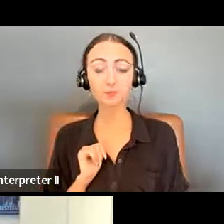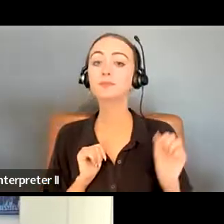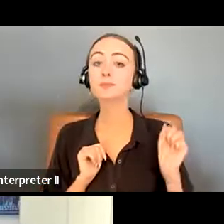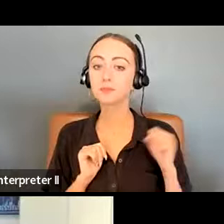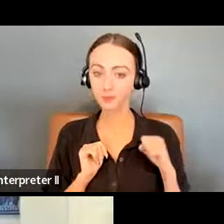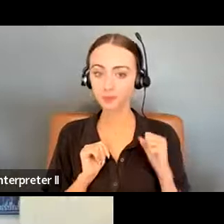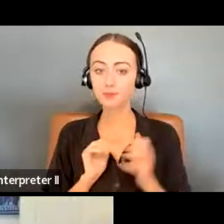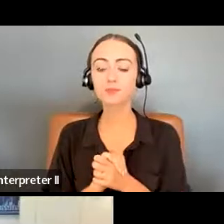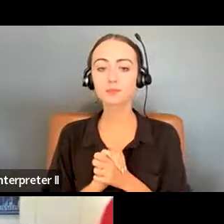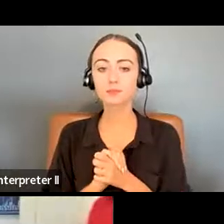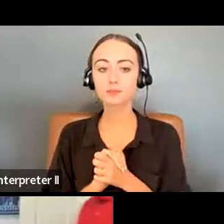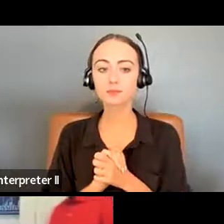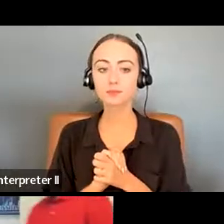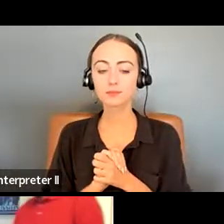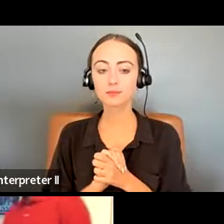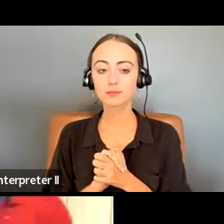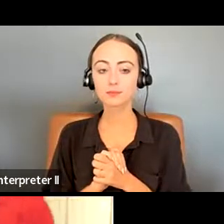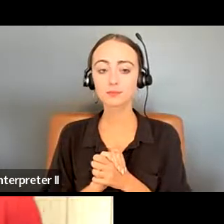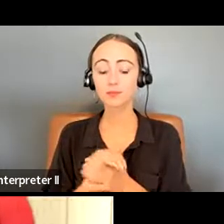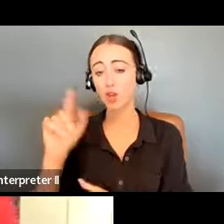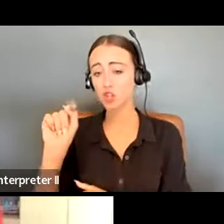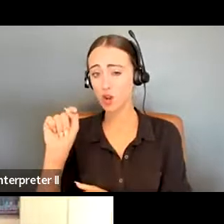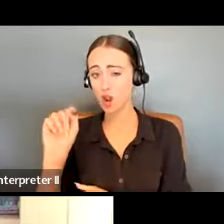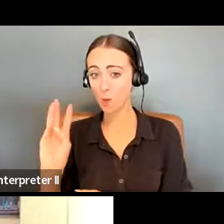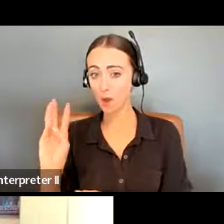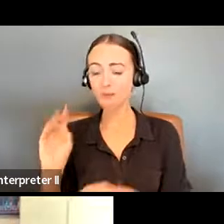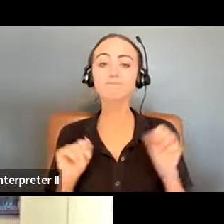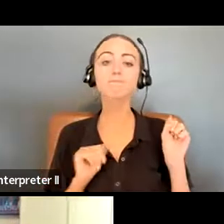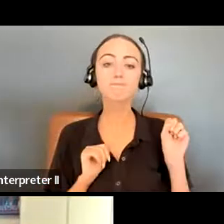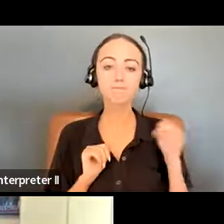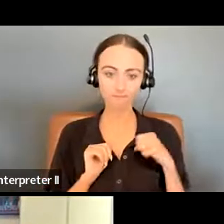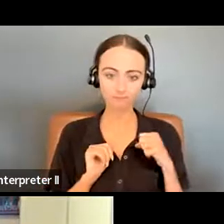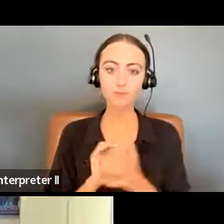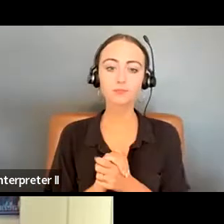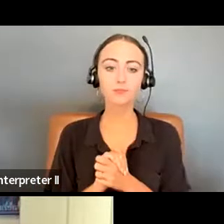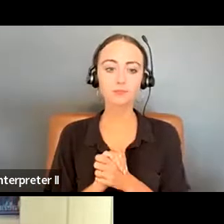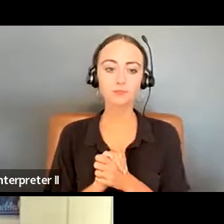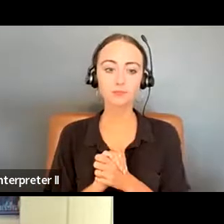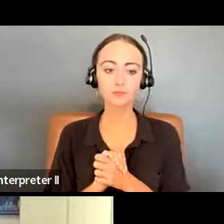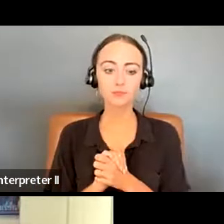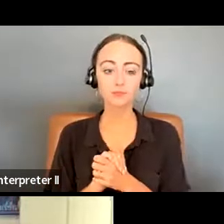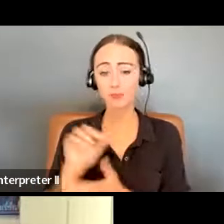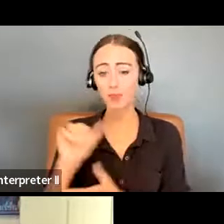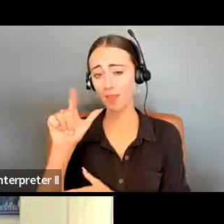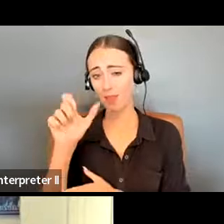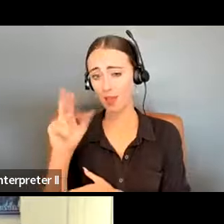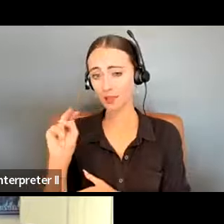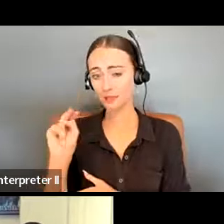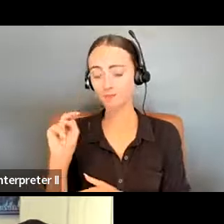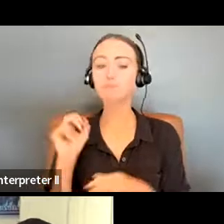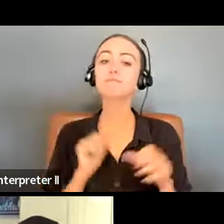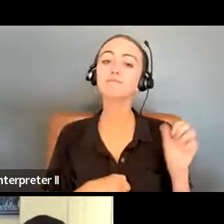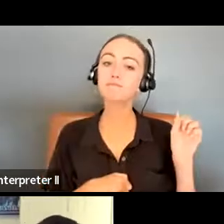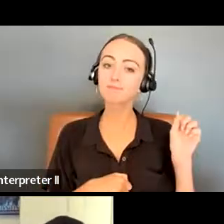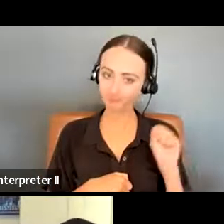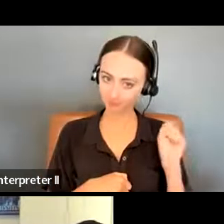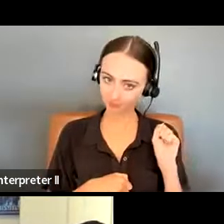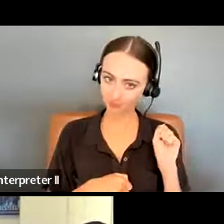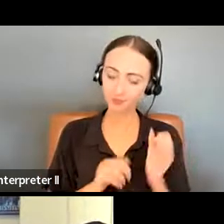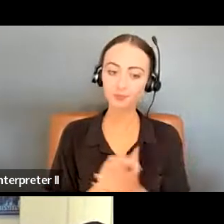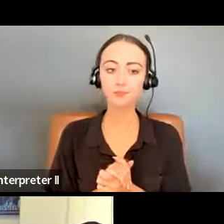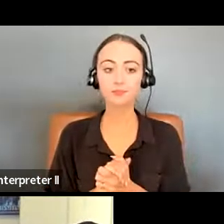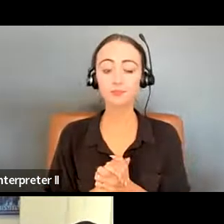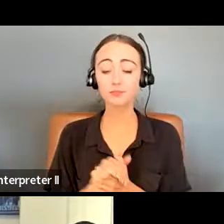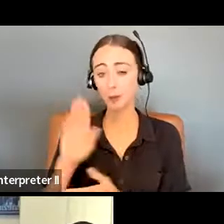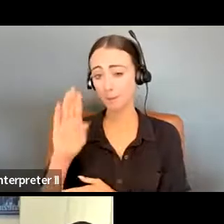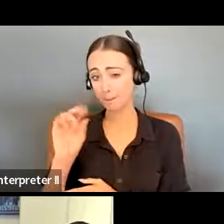Yes. Councilmember Robert White votes yes. Councilmember Trayon White. Yes. Councilmember Trayon White votes yes. Councilmember Allen. Yes. Councilmember Allen votes yes.